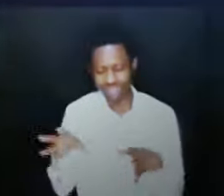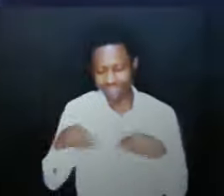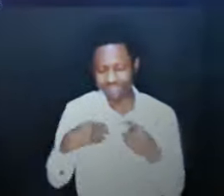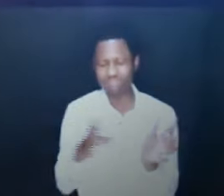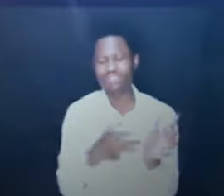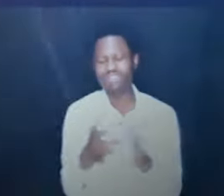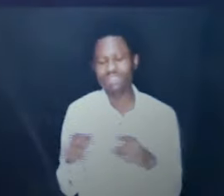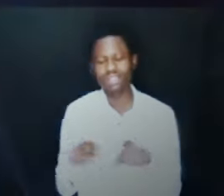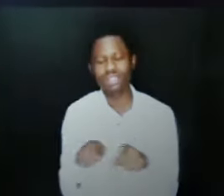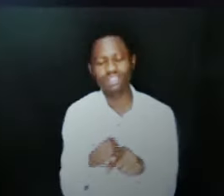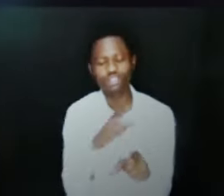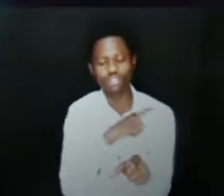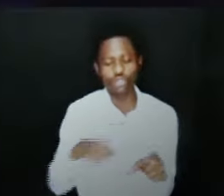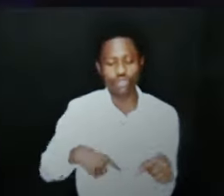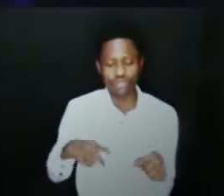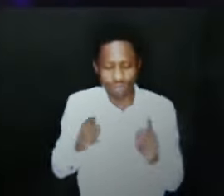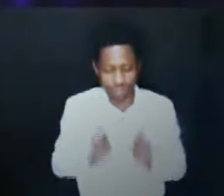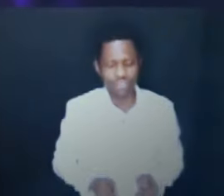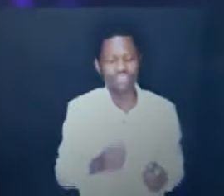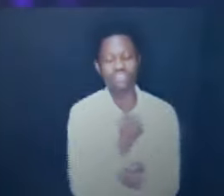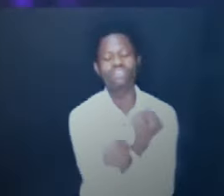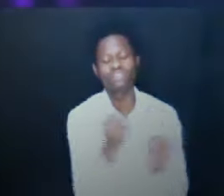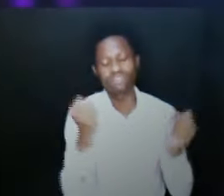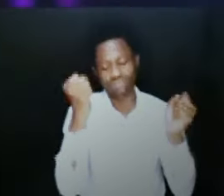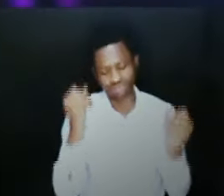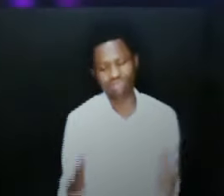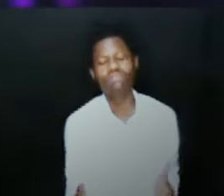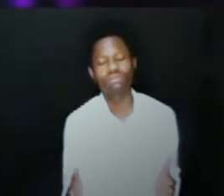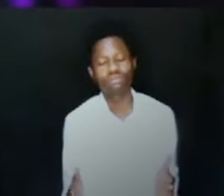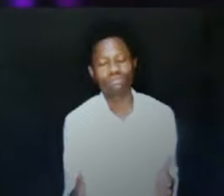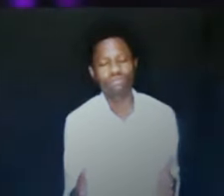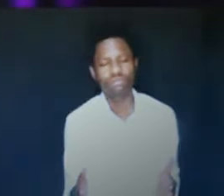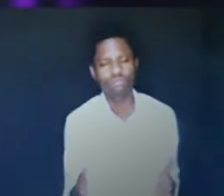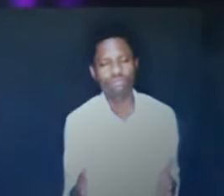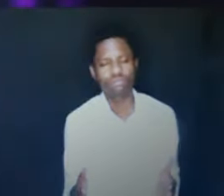my Lord and personal Savior. Come